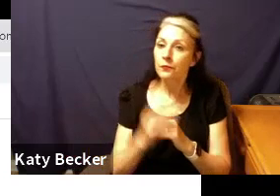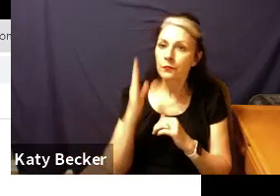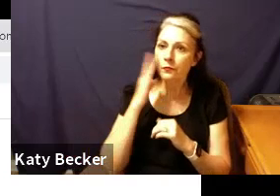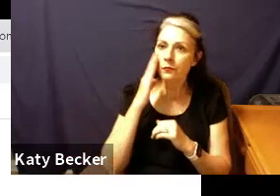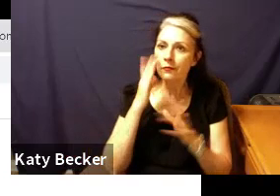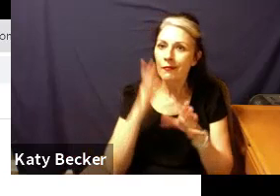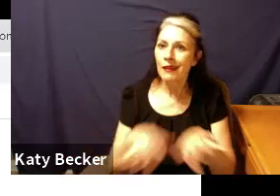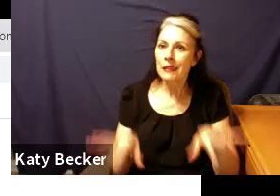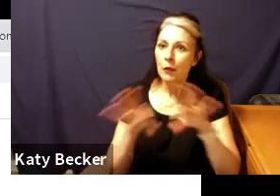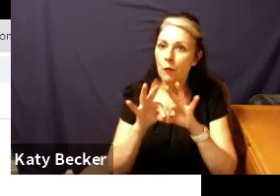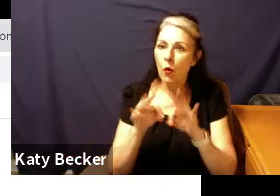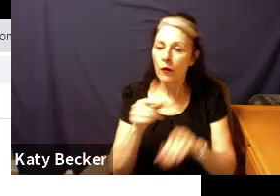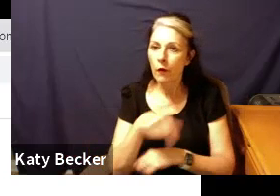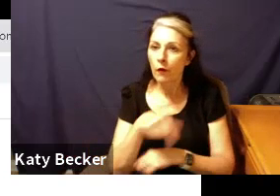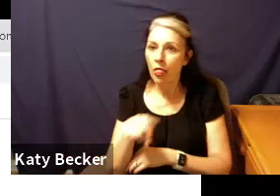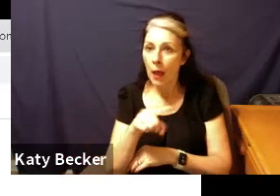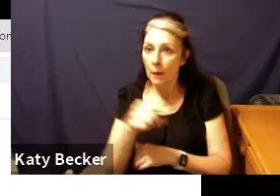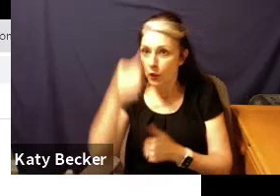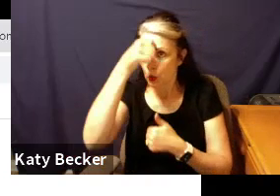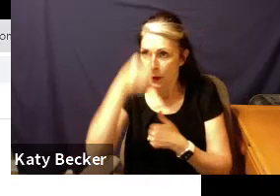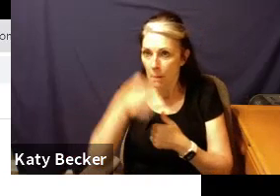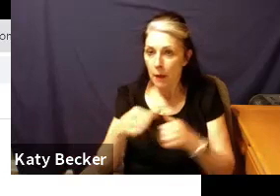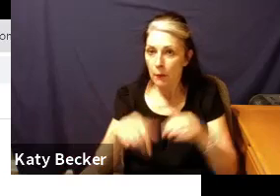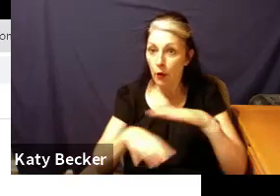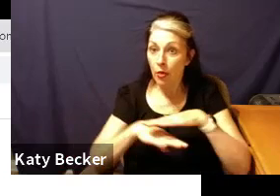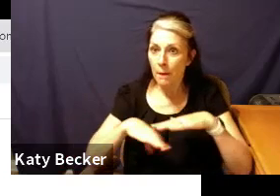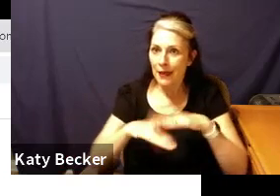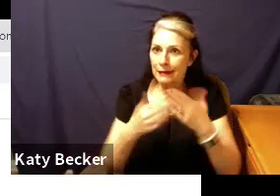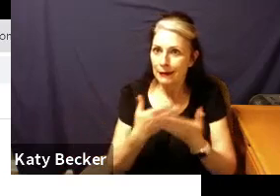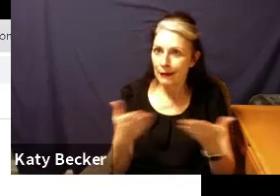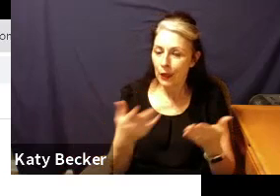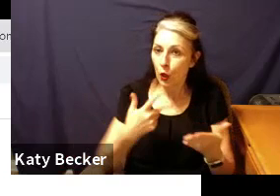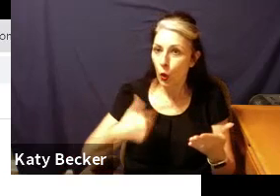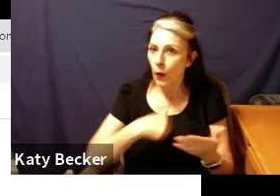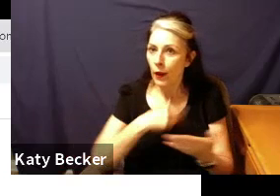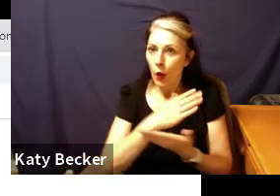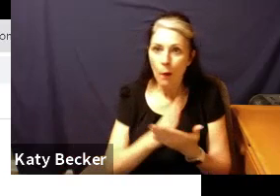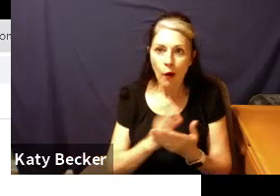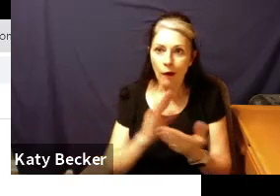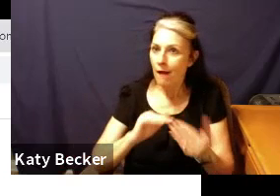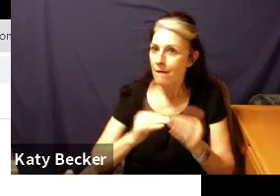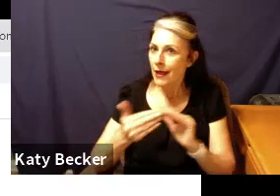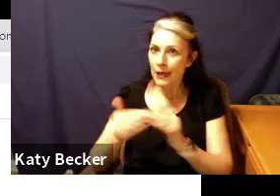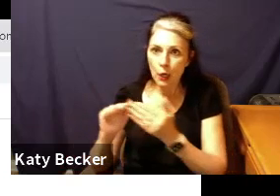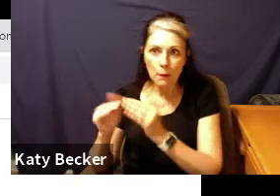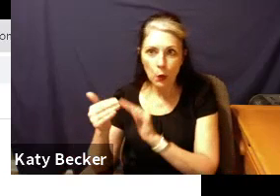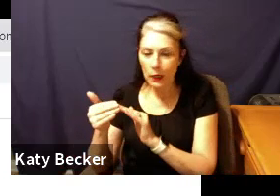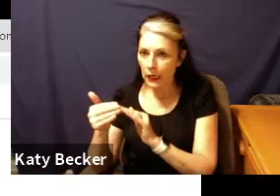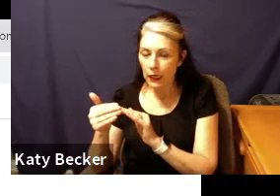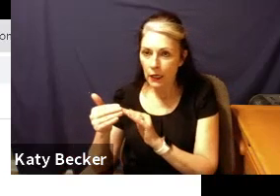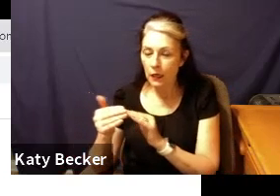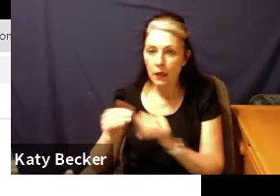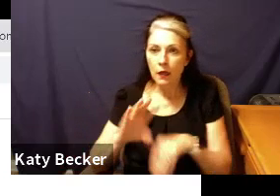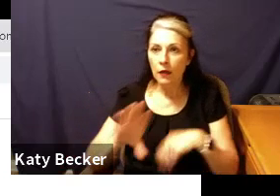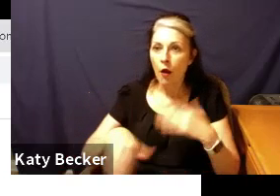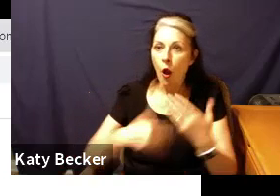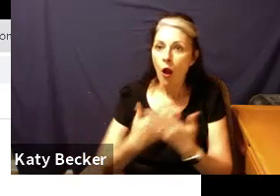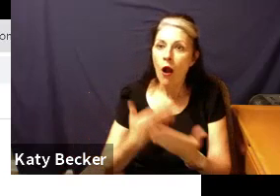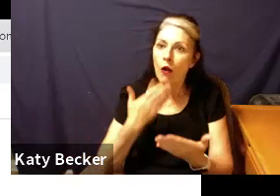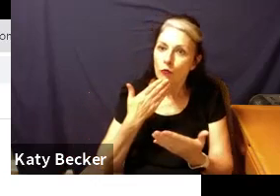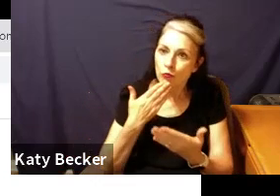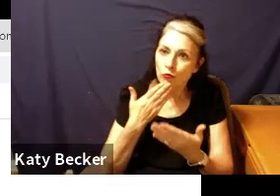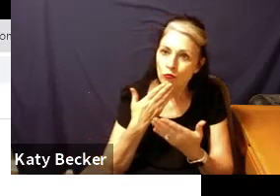It's important for them to remember the basic thing that we are all part of a community, and we will all want to put good into the